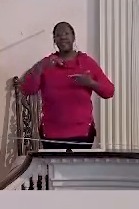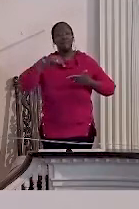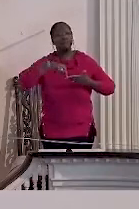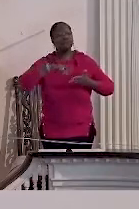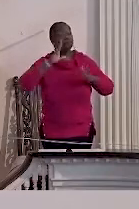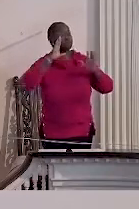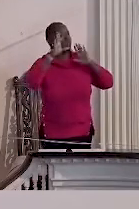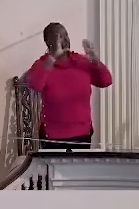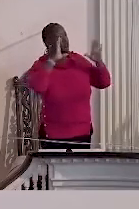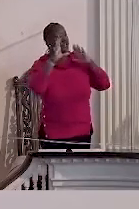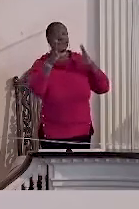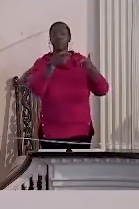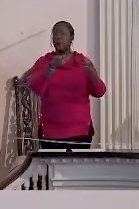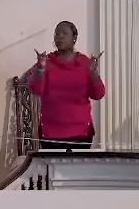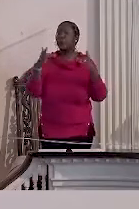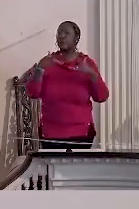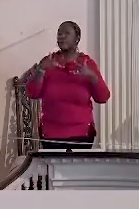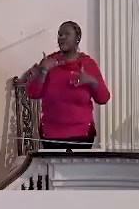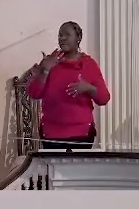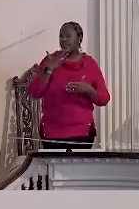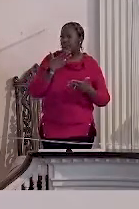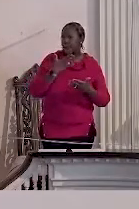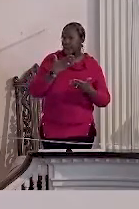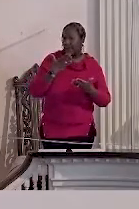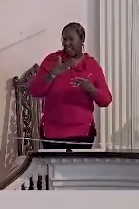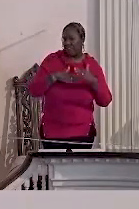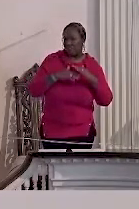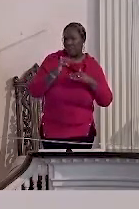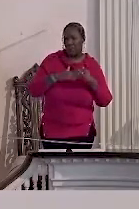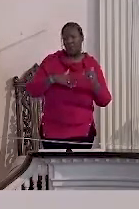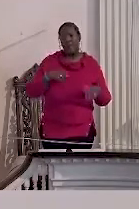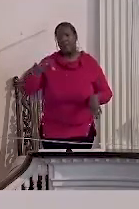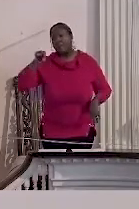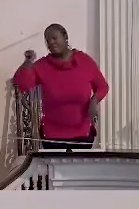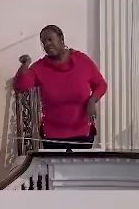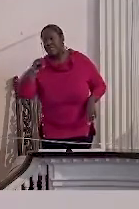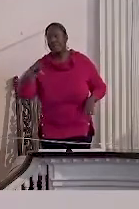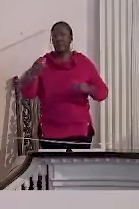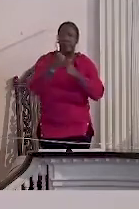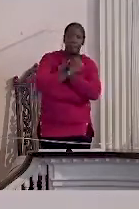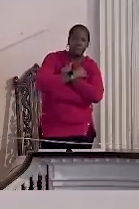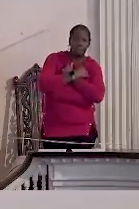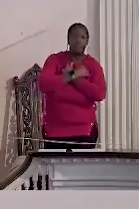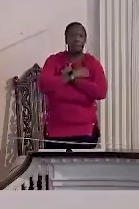most comfortable to you, an embrace, a fist bump, or an elbow bump.